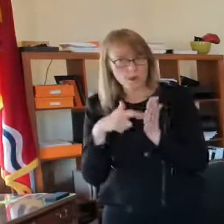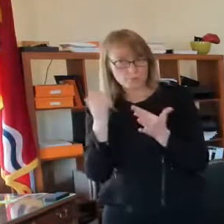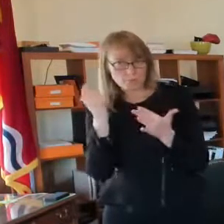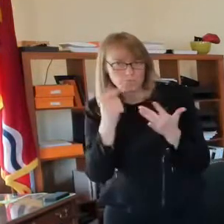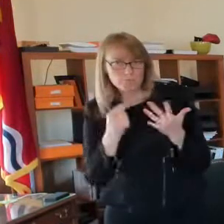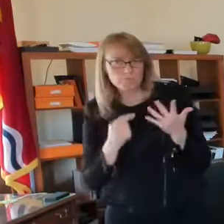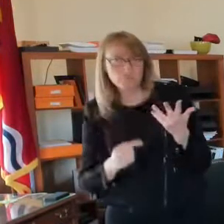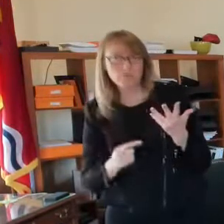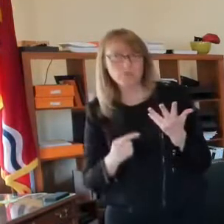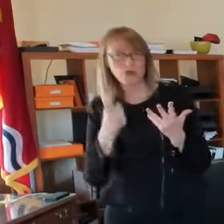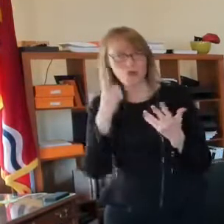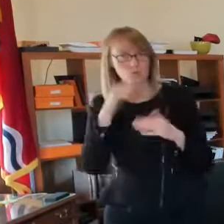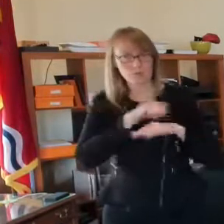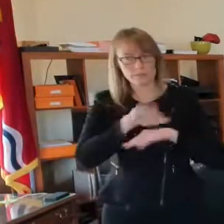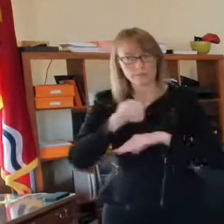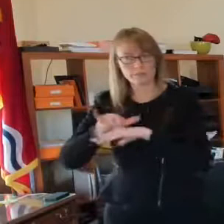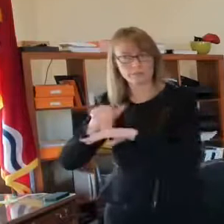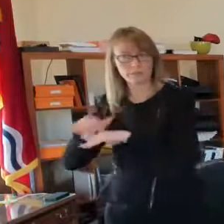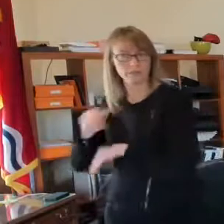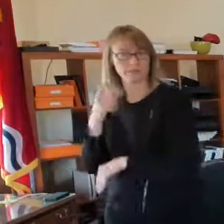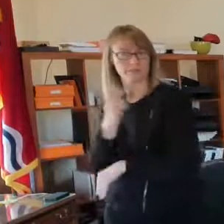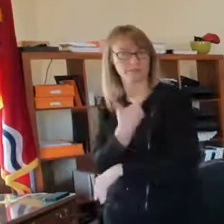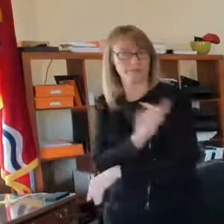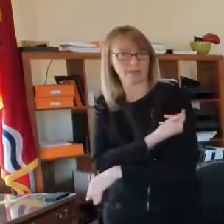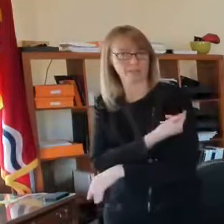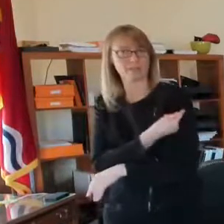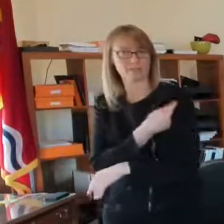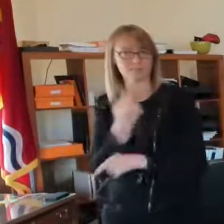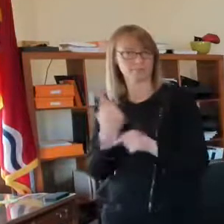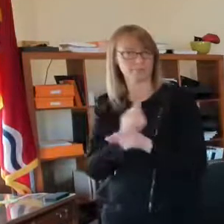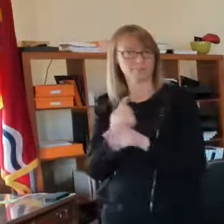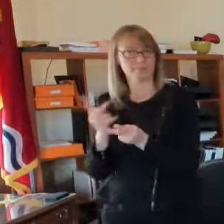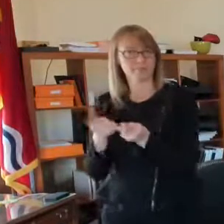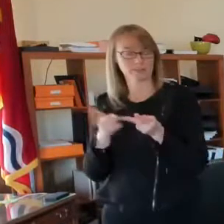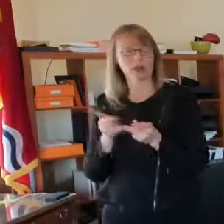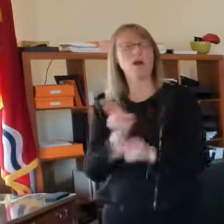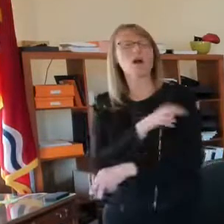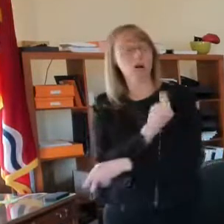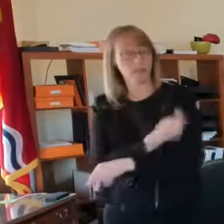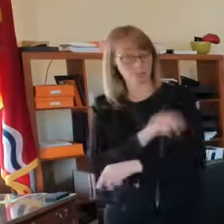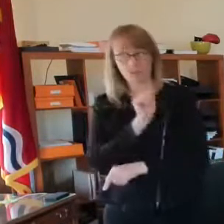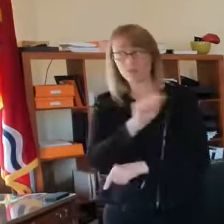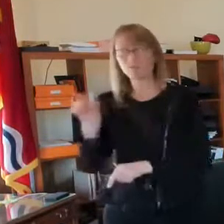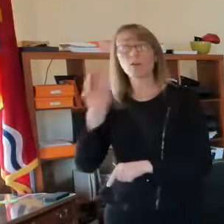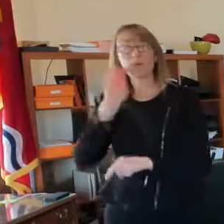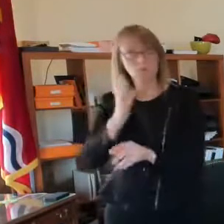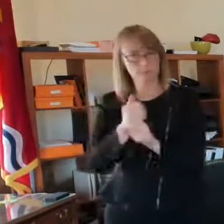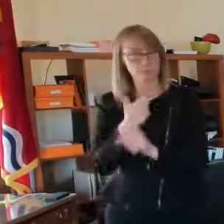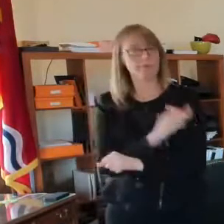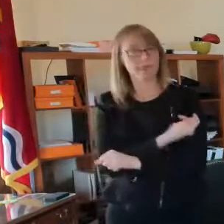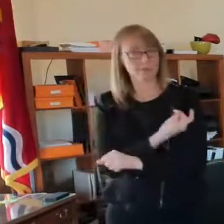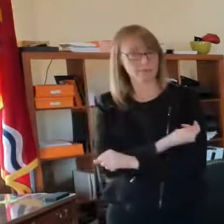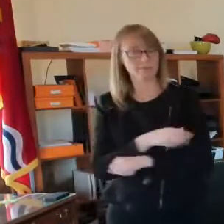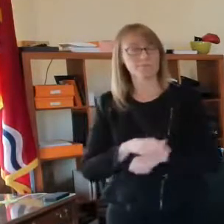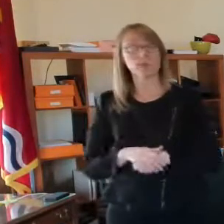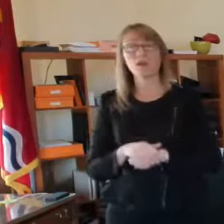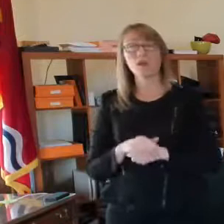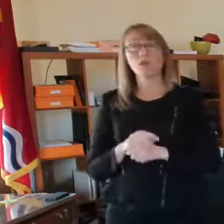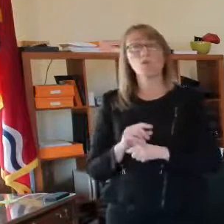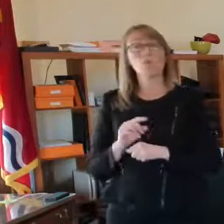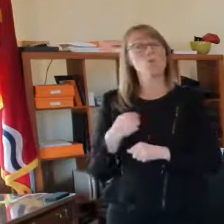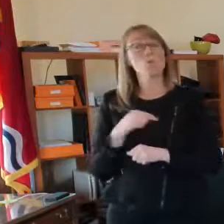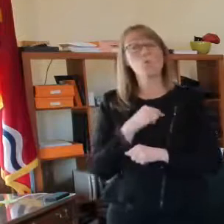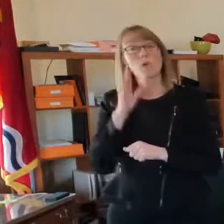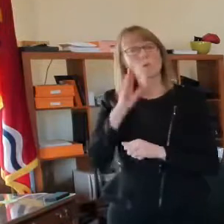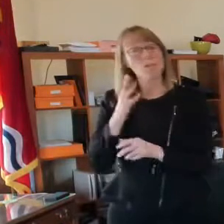vaccines. So like the testing, the city's allocation will be through the